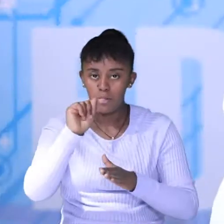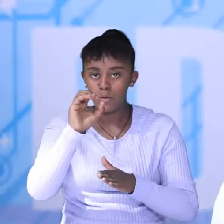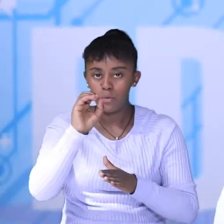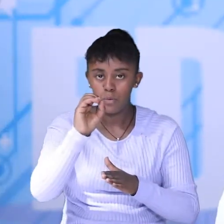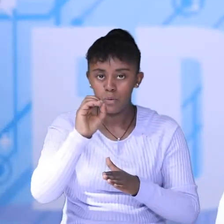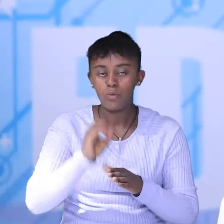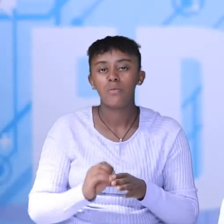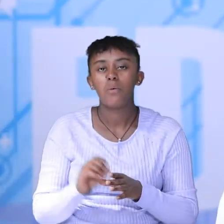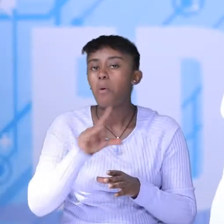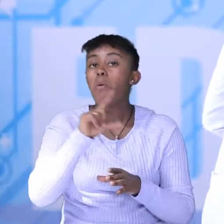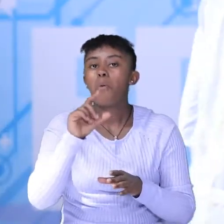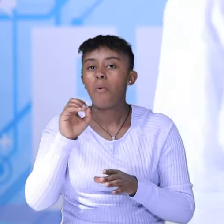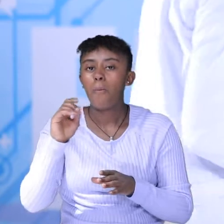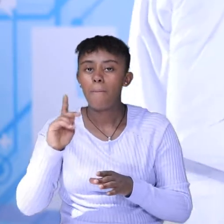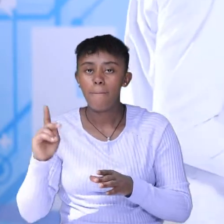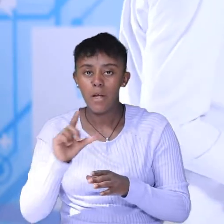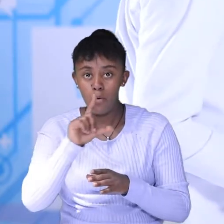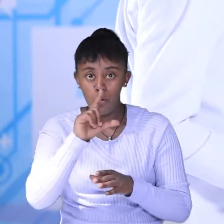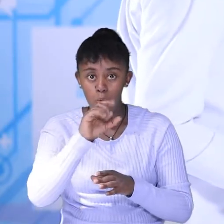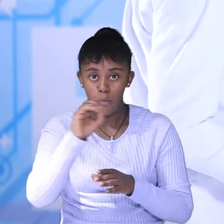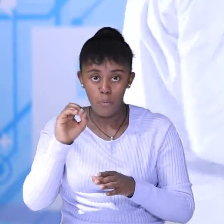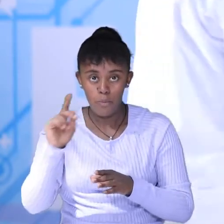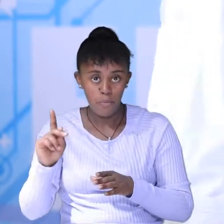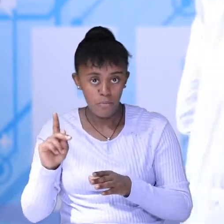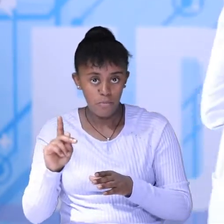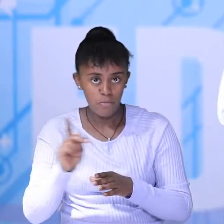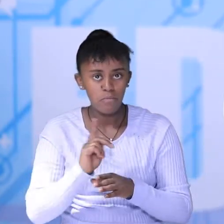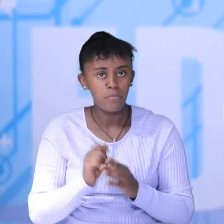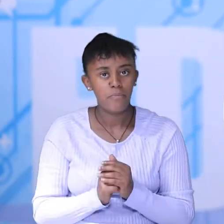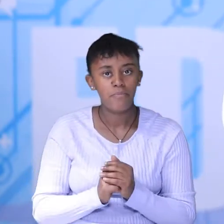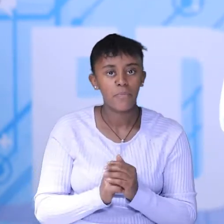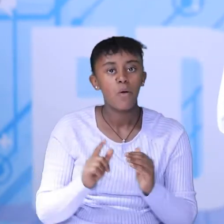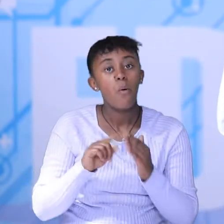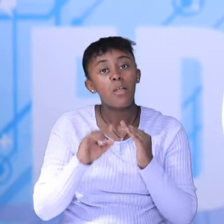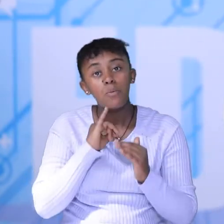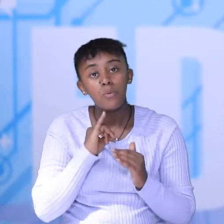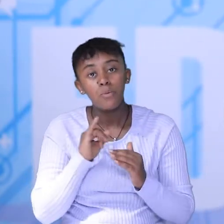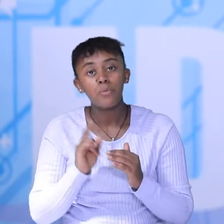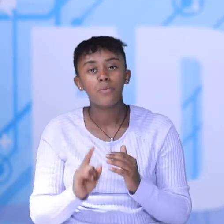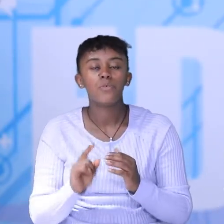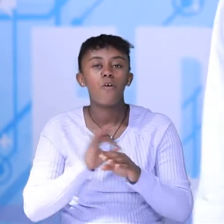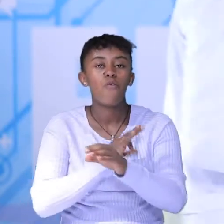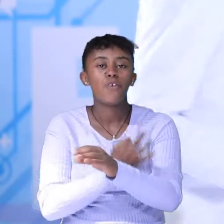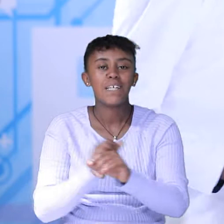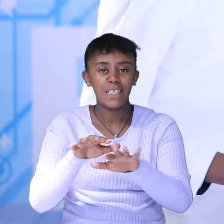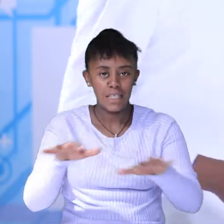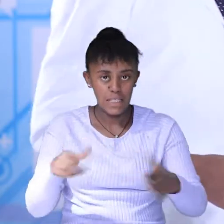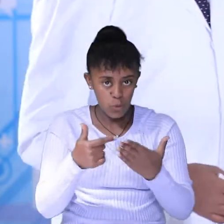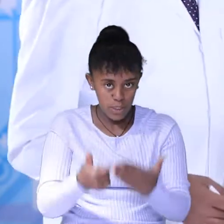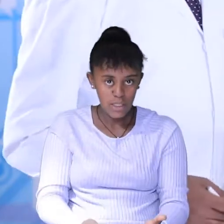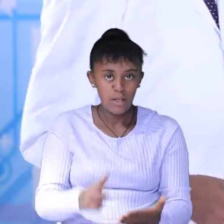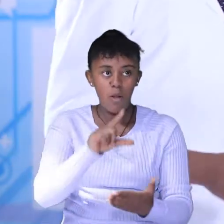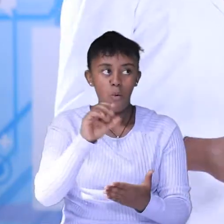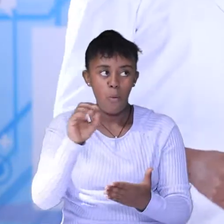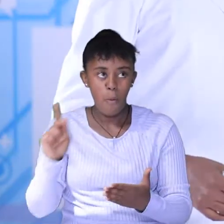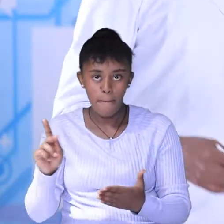loop like this? If you have a loop, what will be the force exerted on this loop? We call